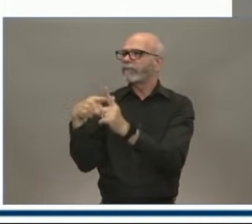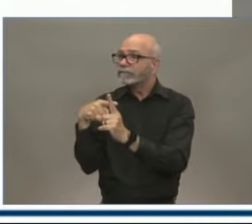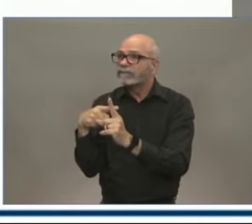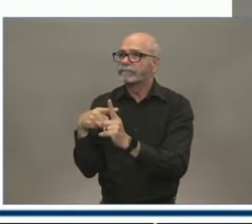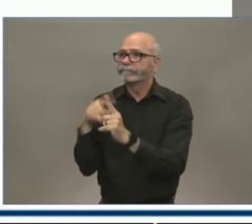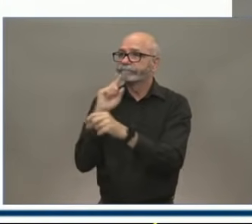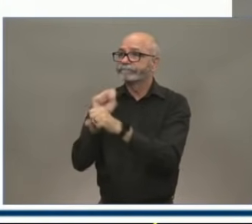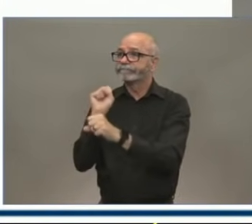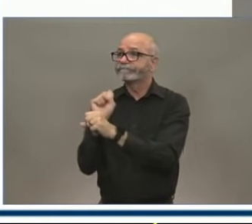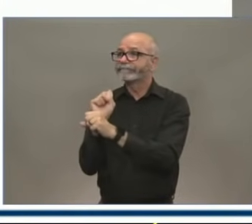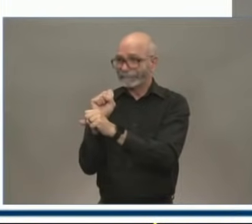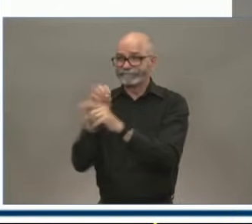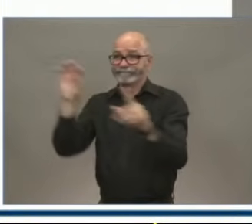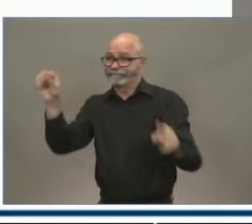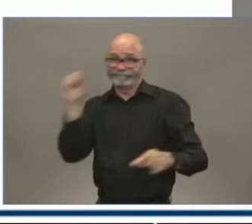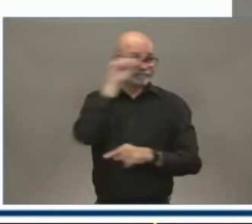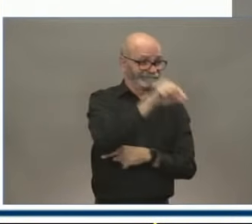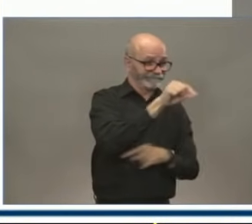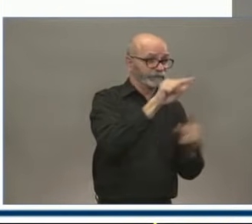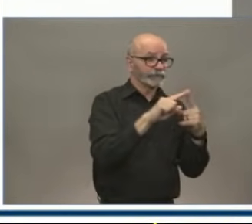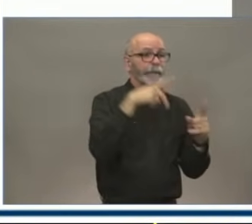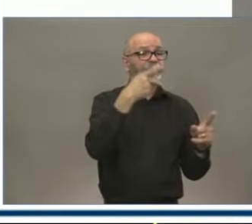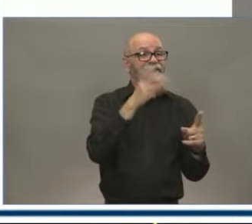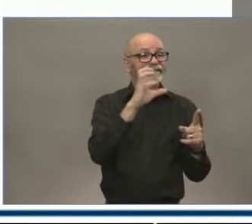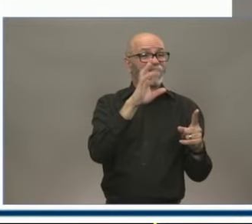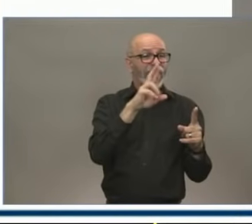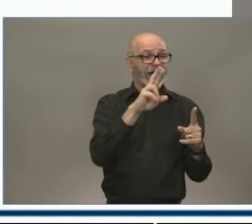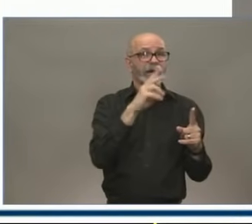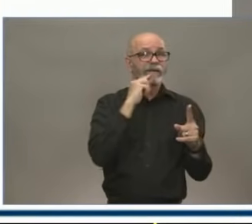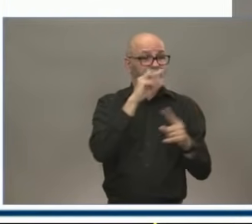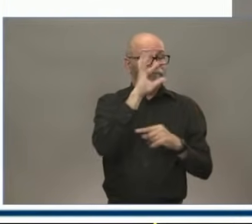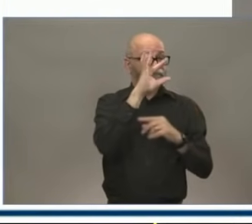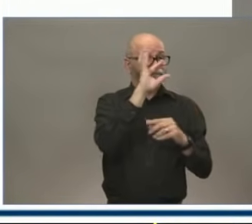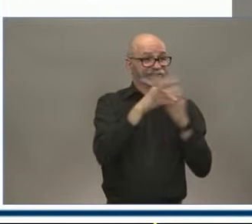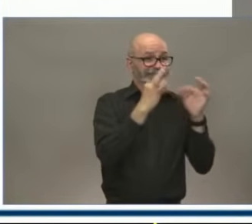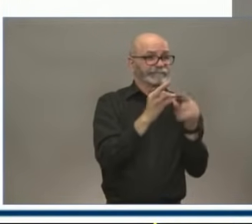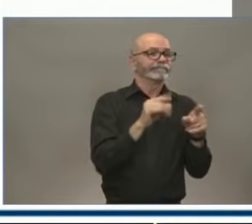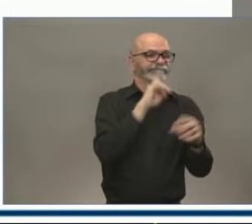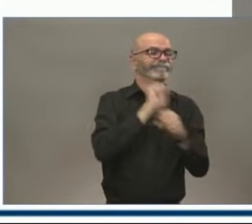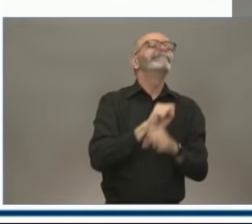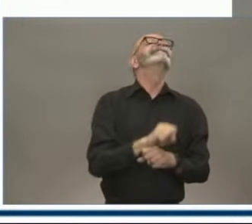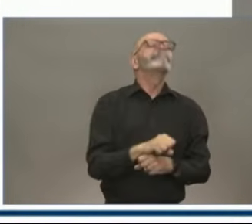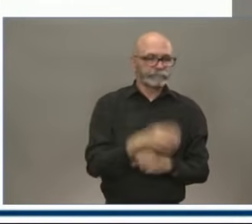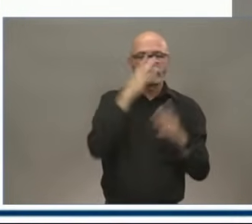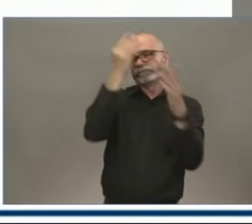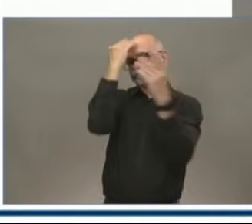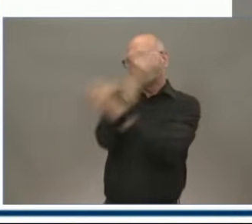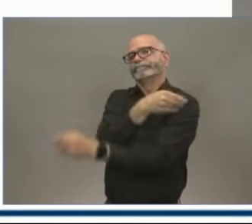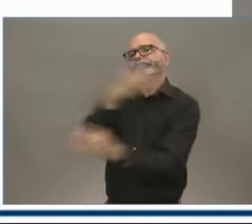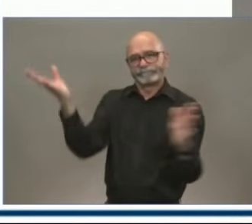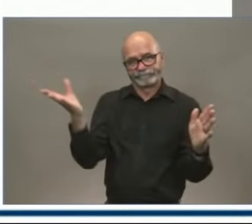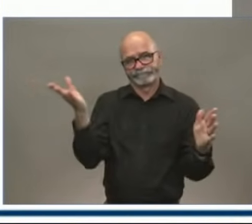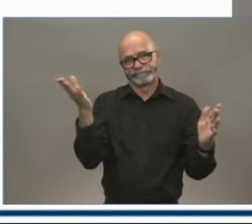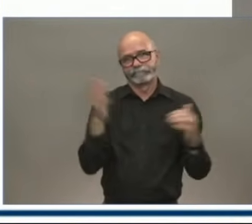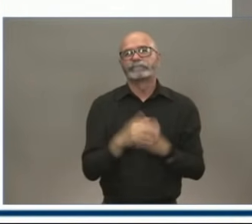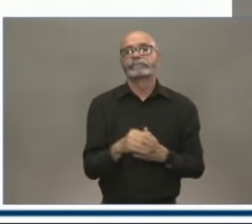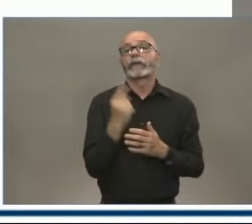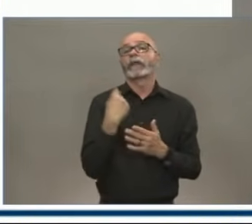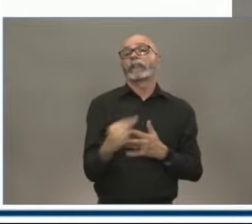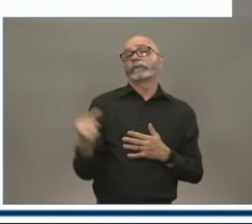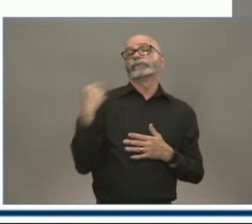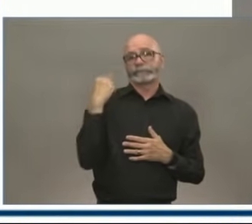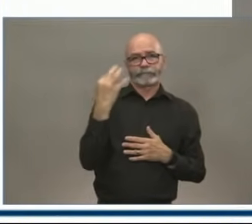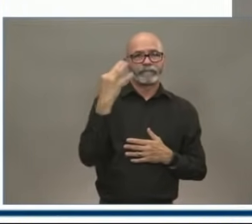pop-up testing, we report that as part of our daily release as well. Last Friday, we started routine asymptomatic testing